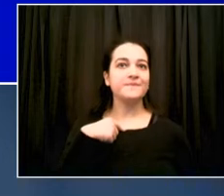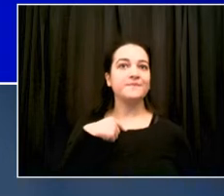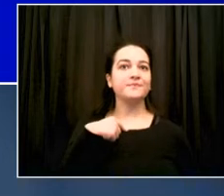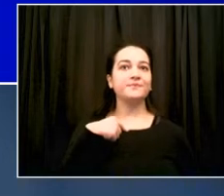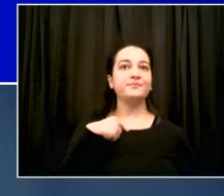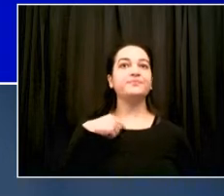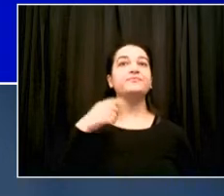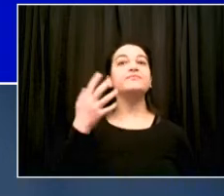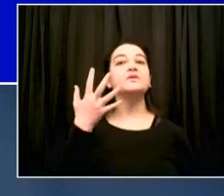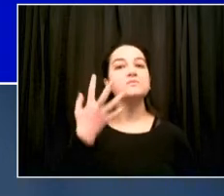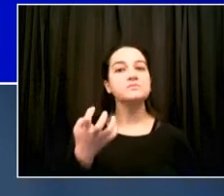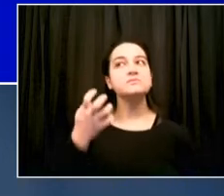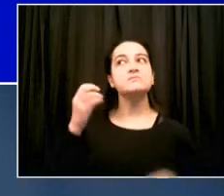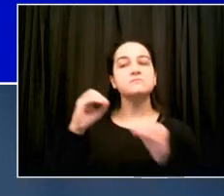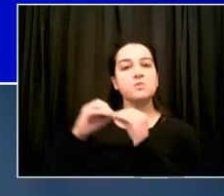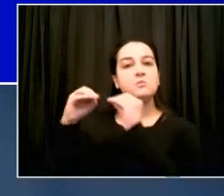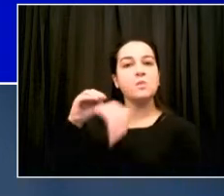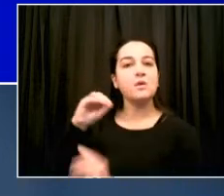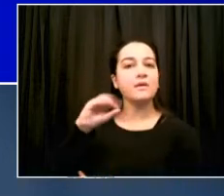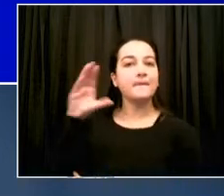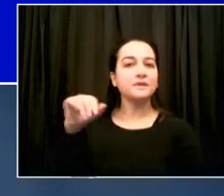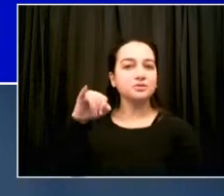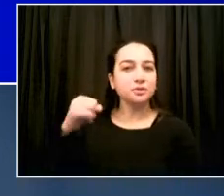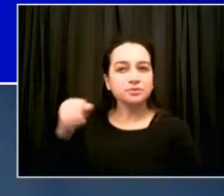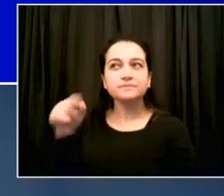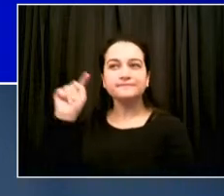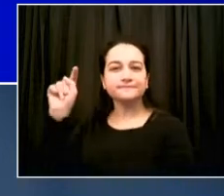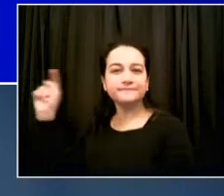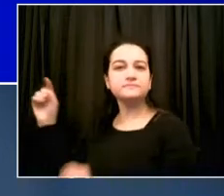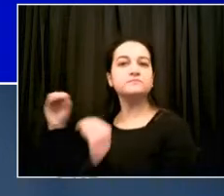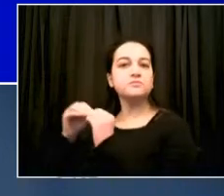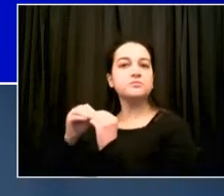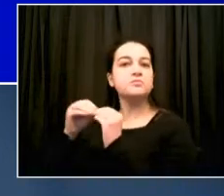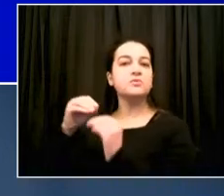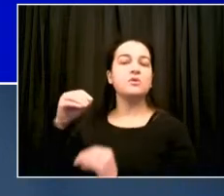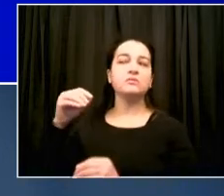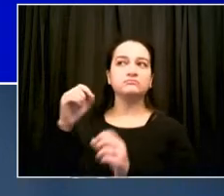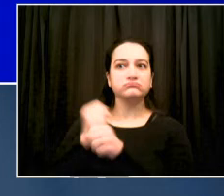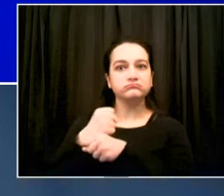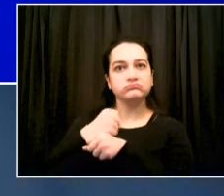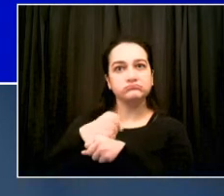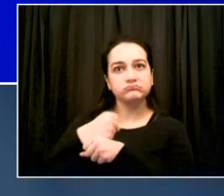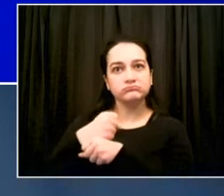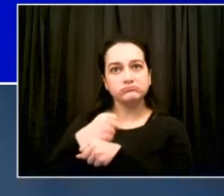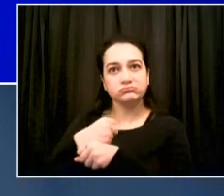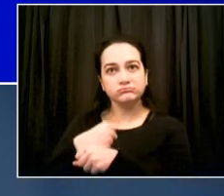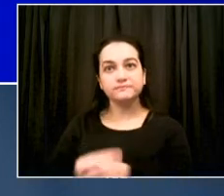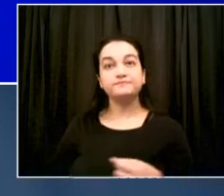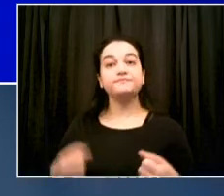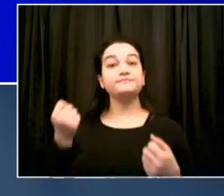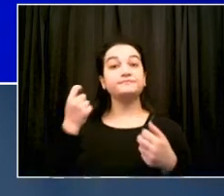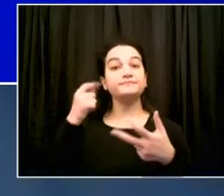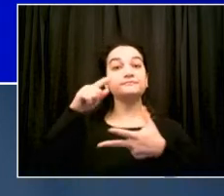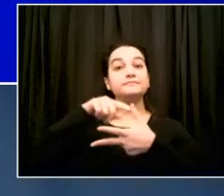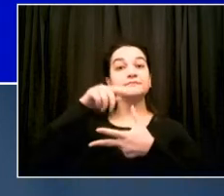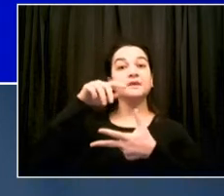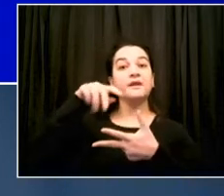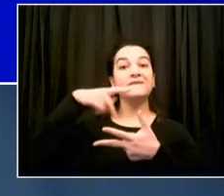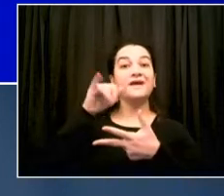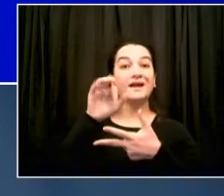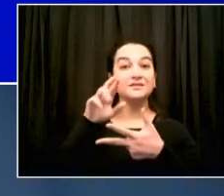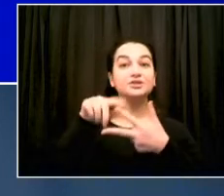and a third coming. We need to see the rest of the pharmaceutical industry step up and help speed up this vaccination